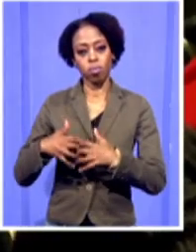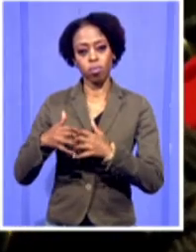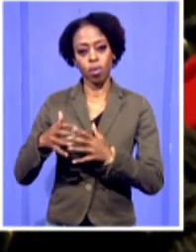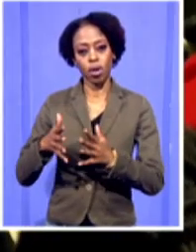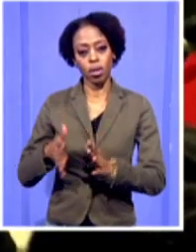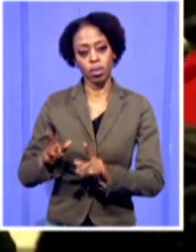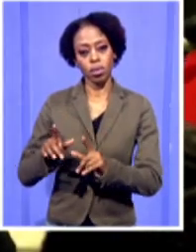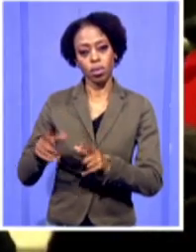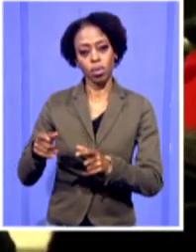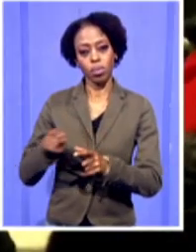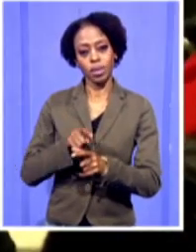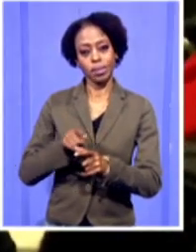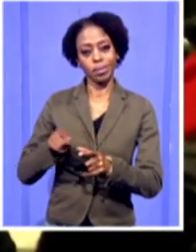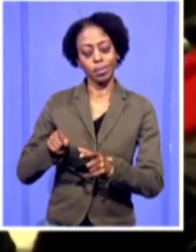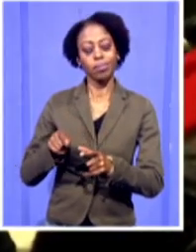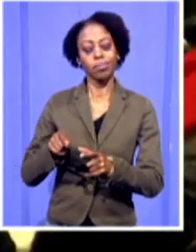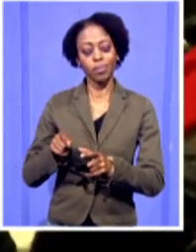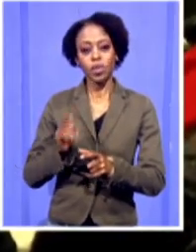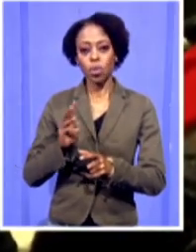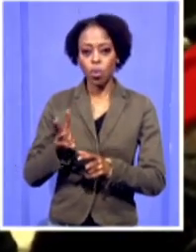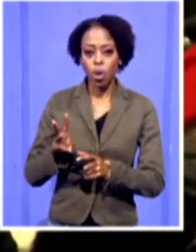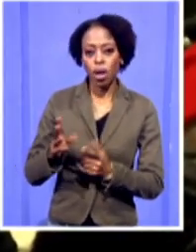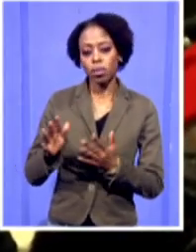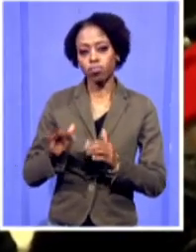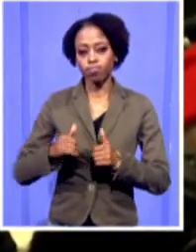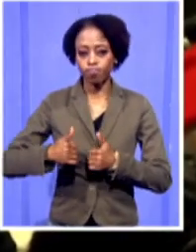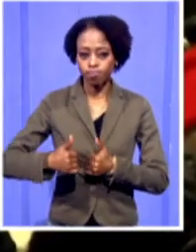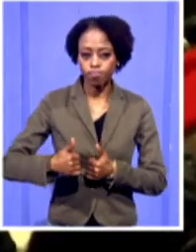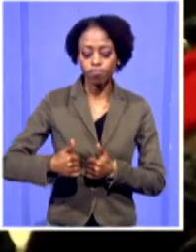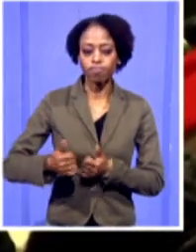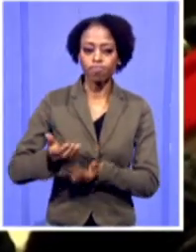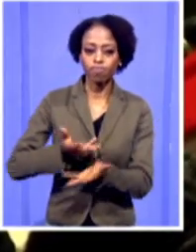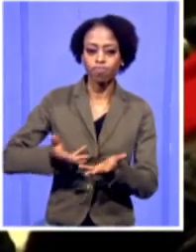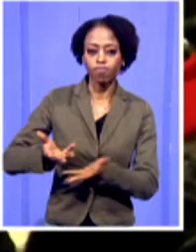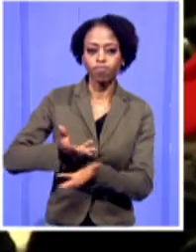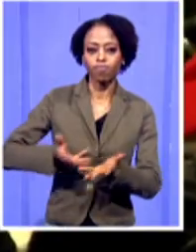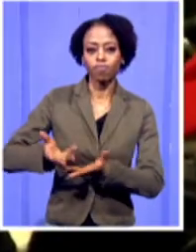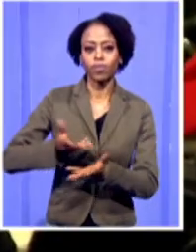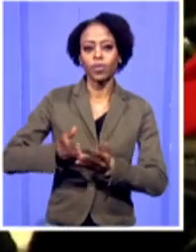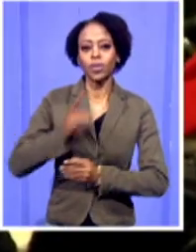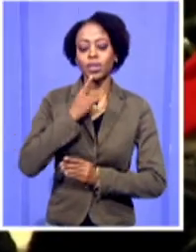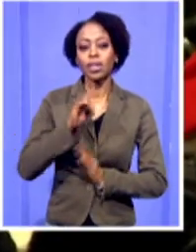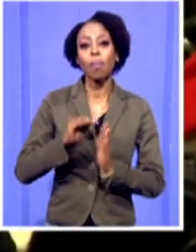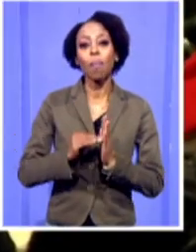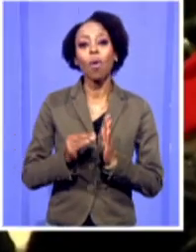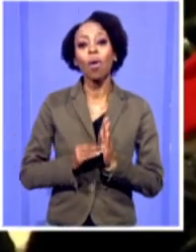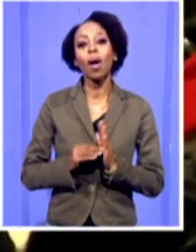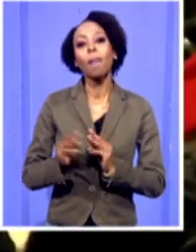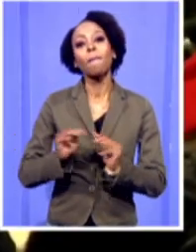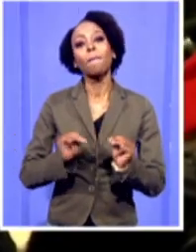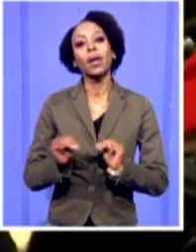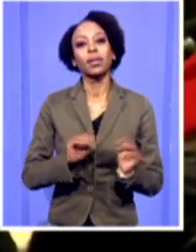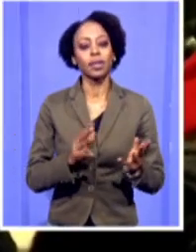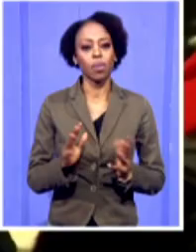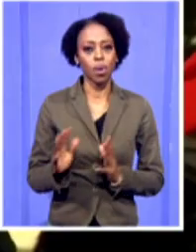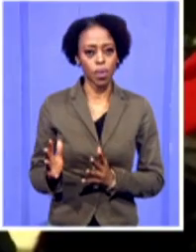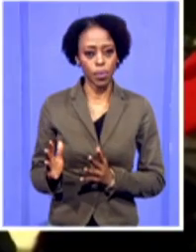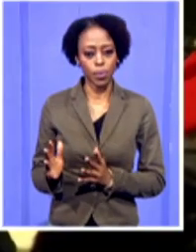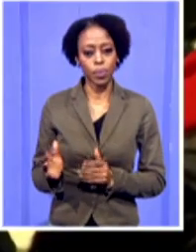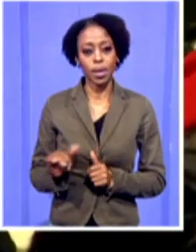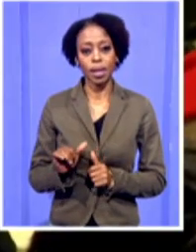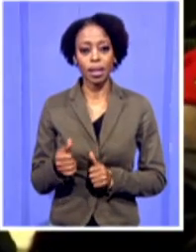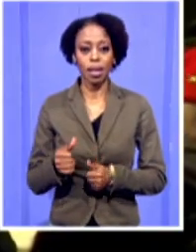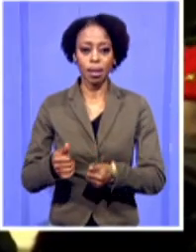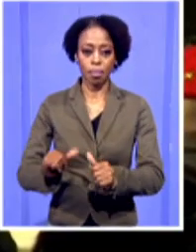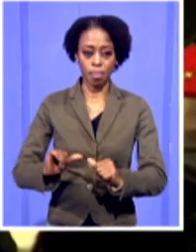committee was going to go and sit and discuss on how the program was going to be managed and come back